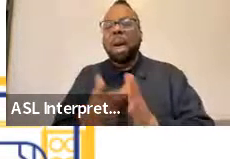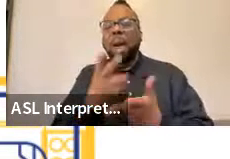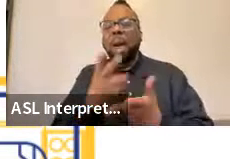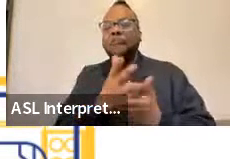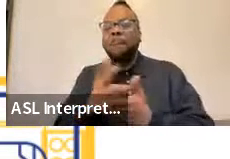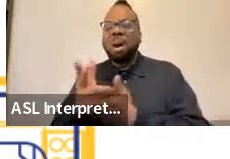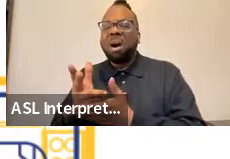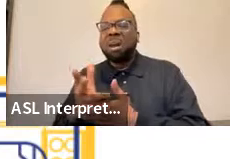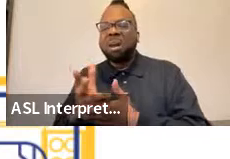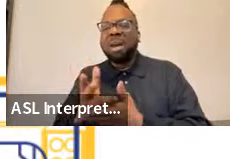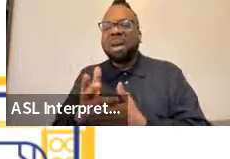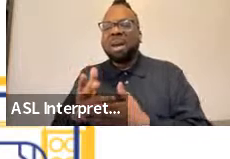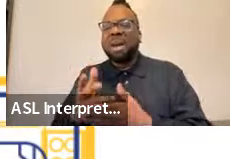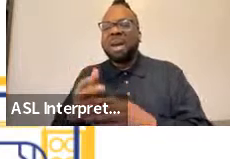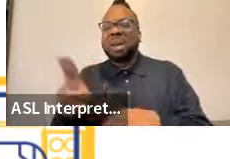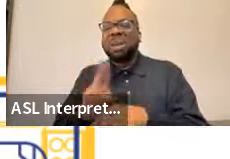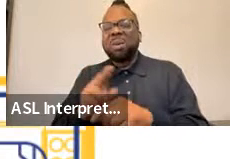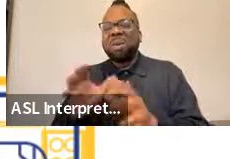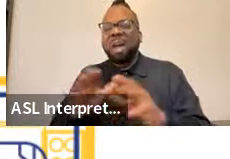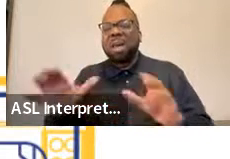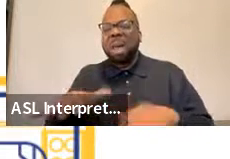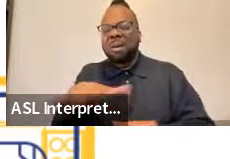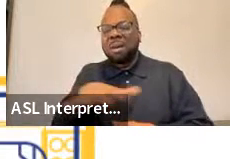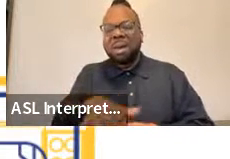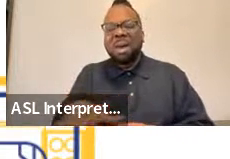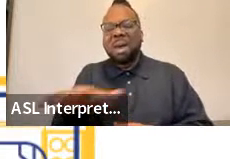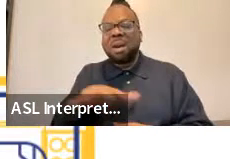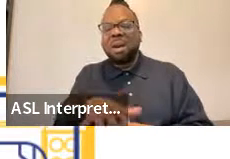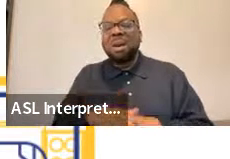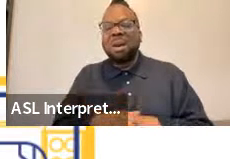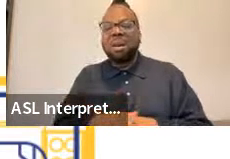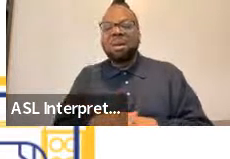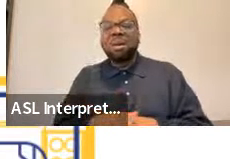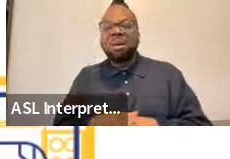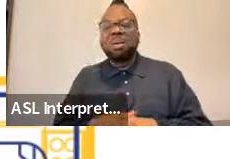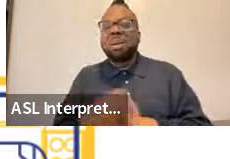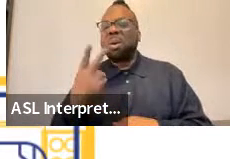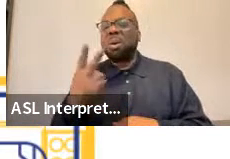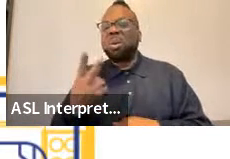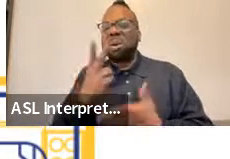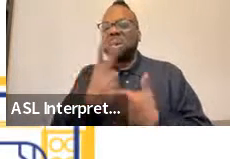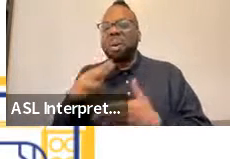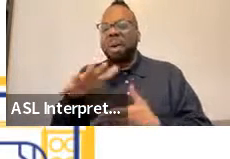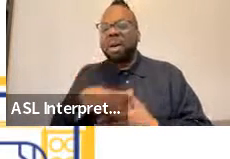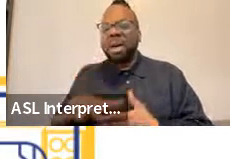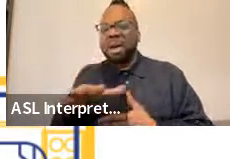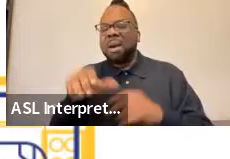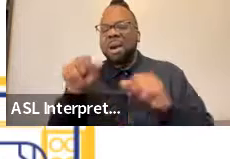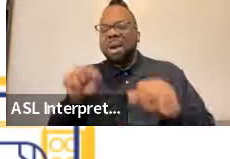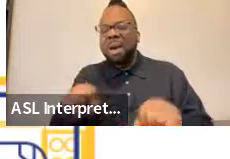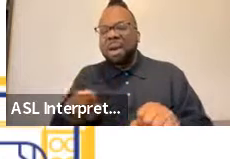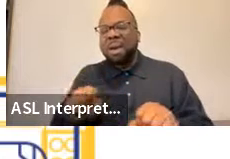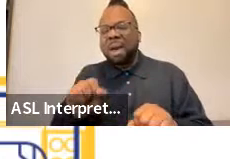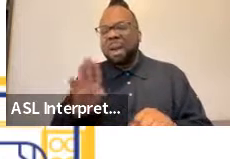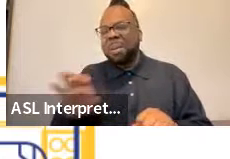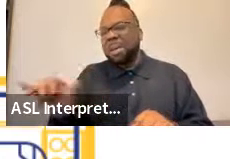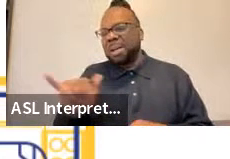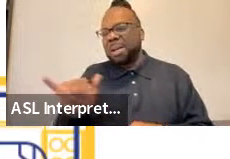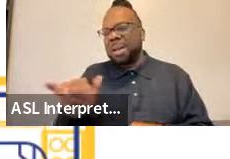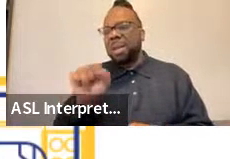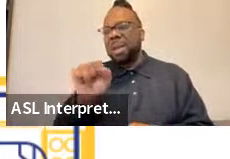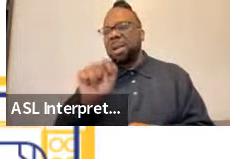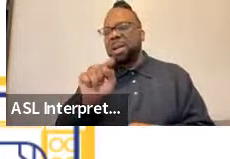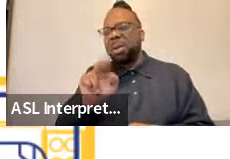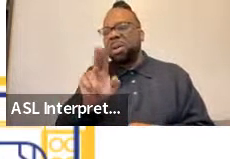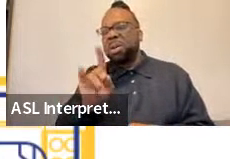parking spaces is the equivalent to the size of a studio apartment, for example. Building parking itself is also